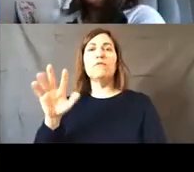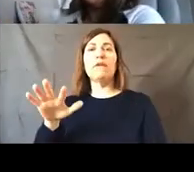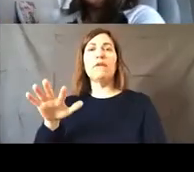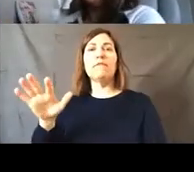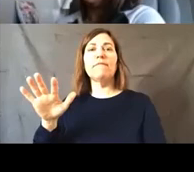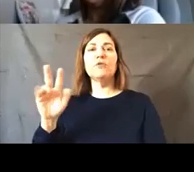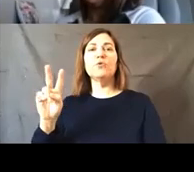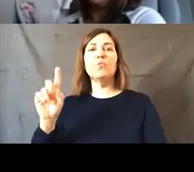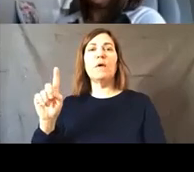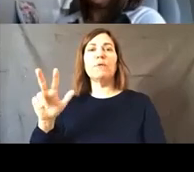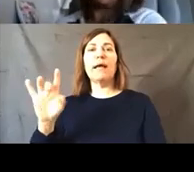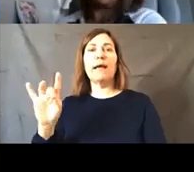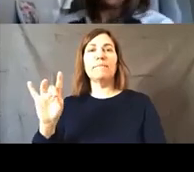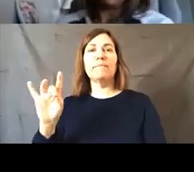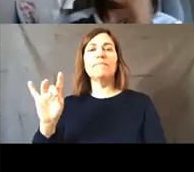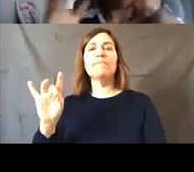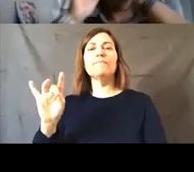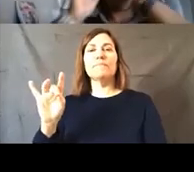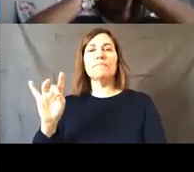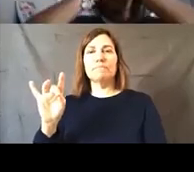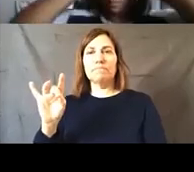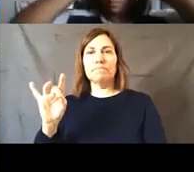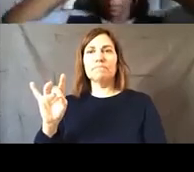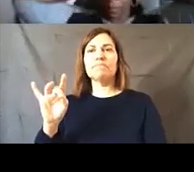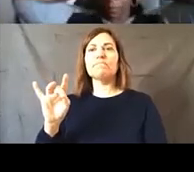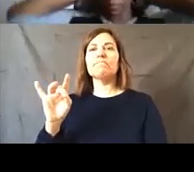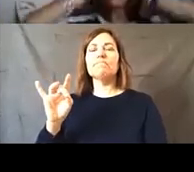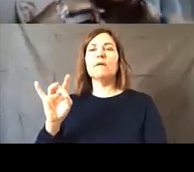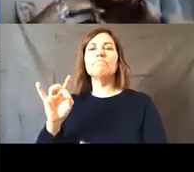412-255-2138 by the registration deadline.